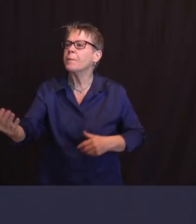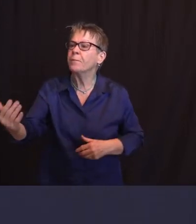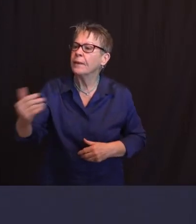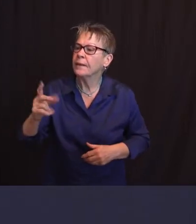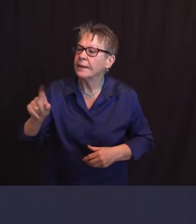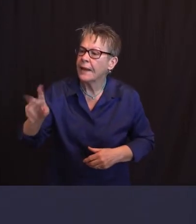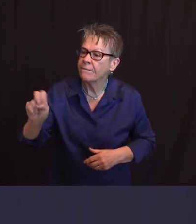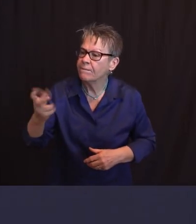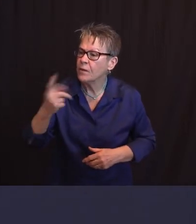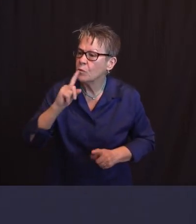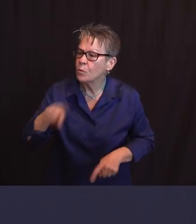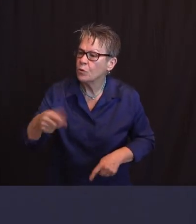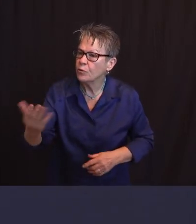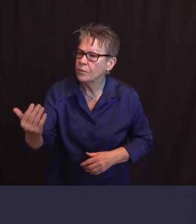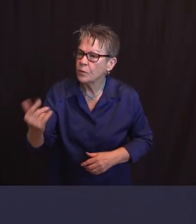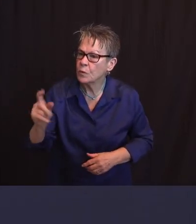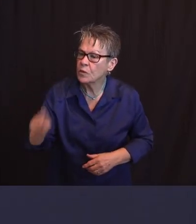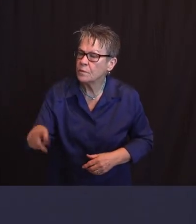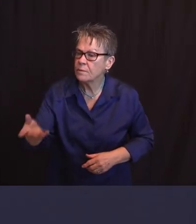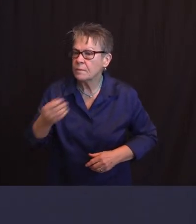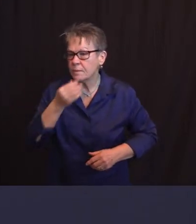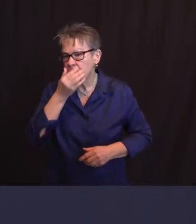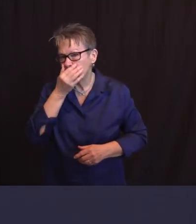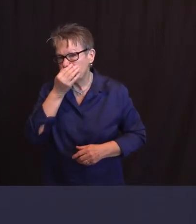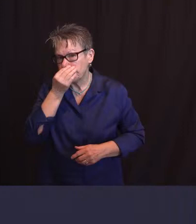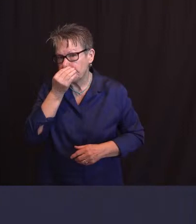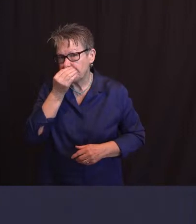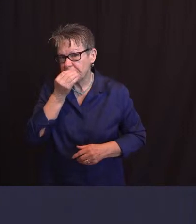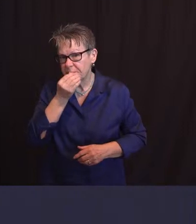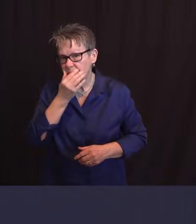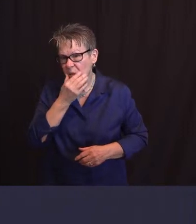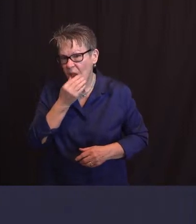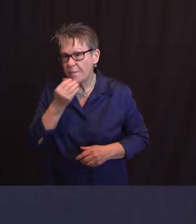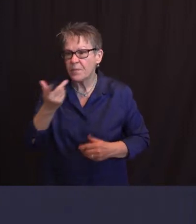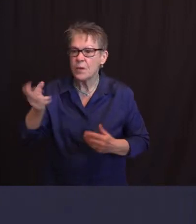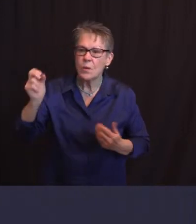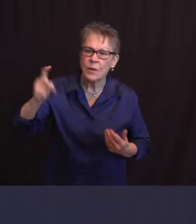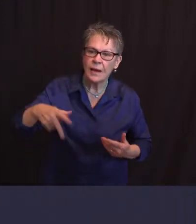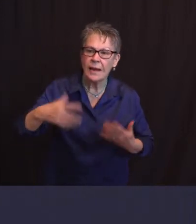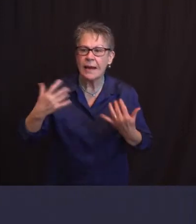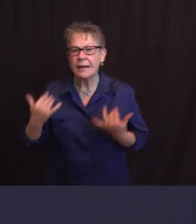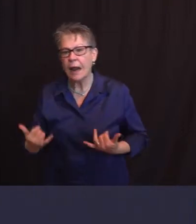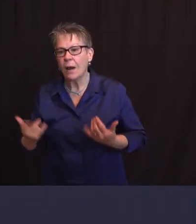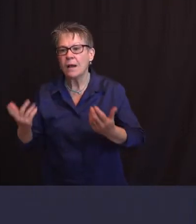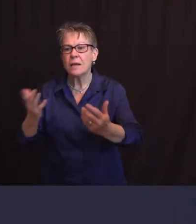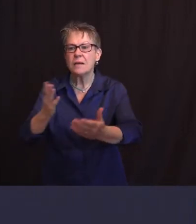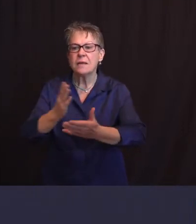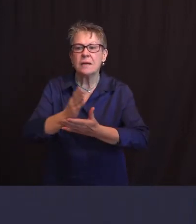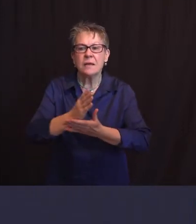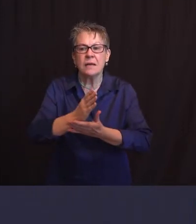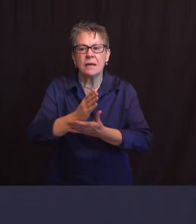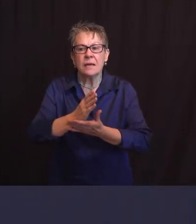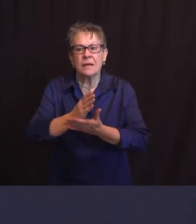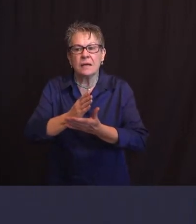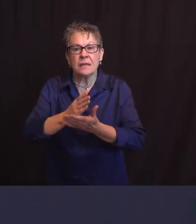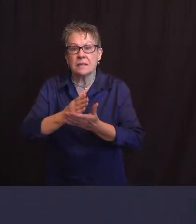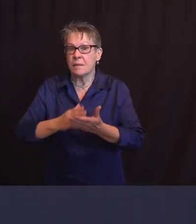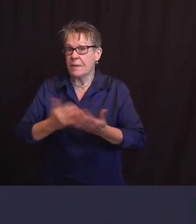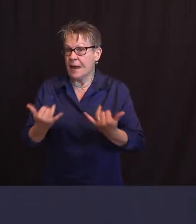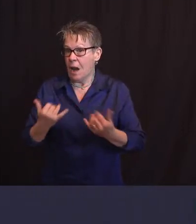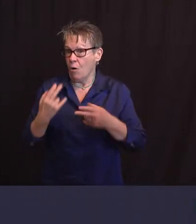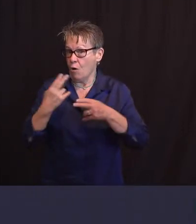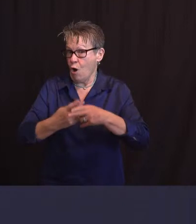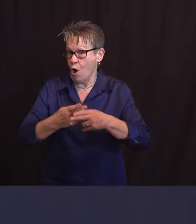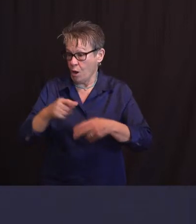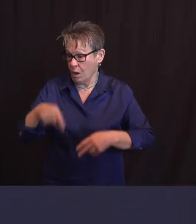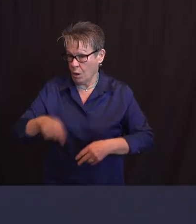Governor. The alarm has sounded about the start of what some are calling the 4th wave. I don't know if here it's the